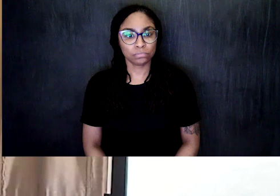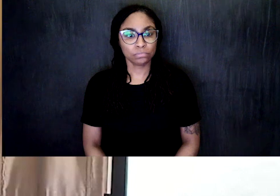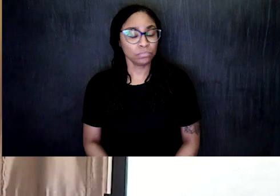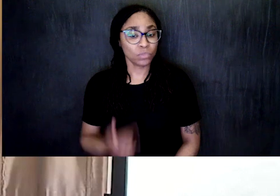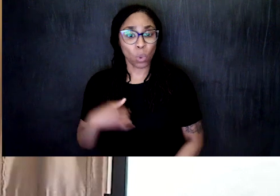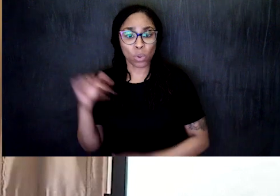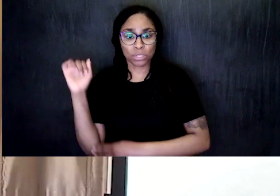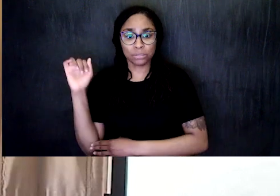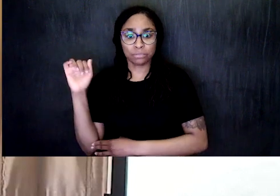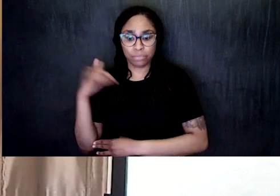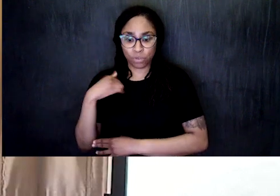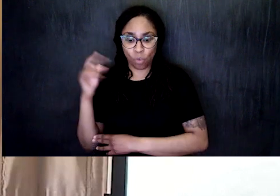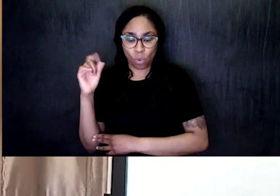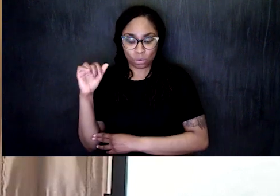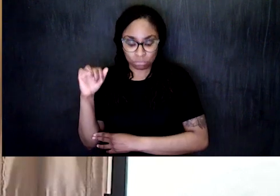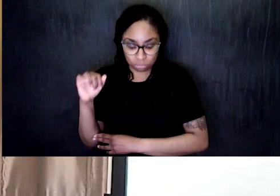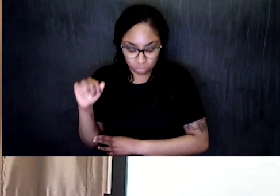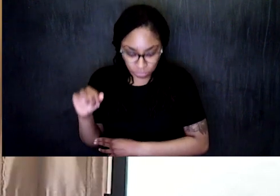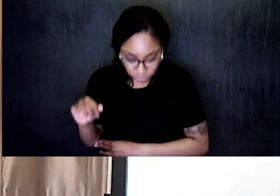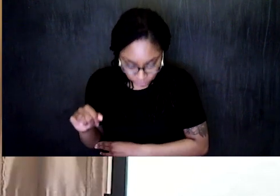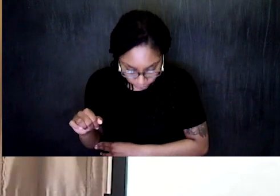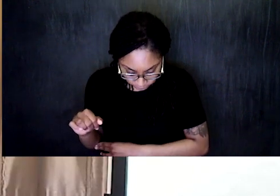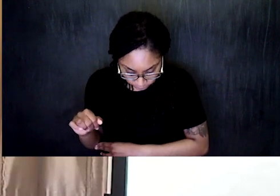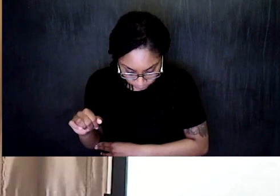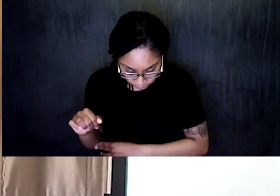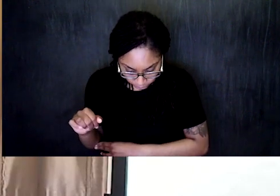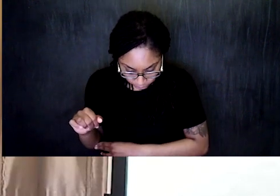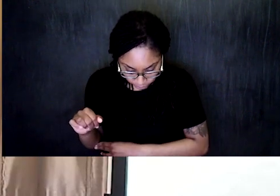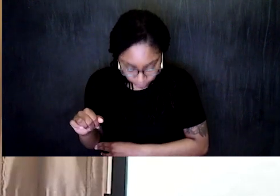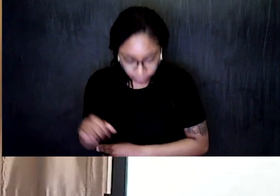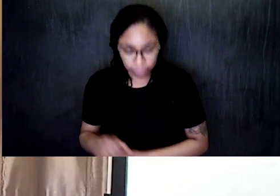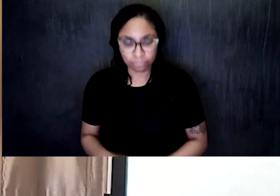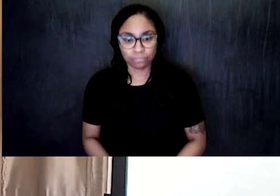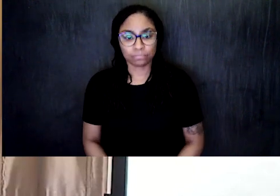Or just fold forward and release.